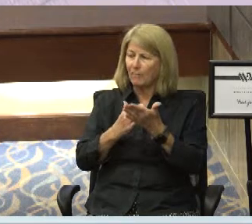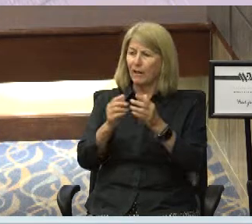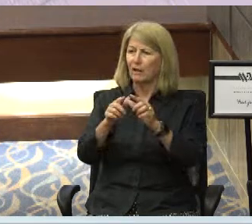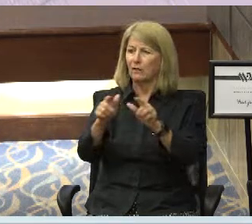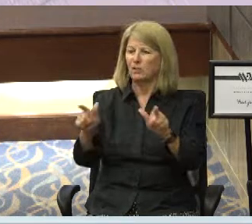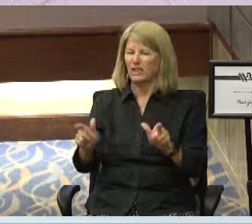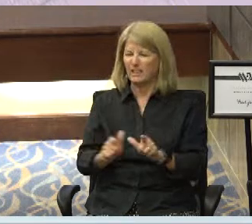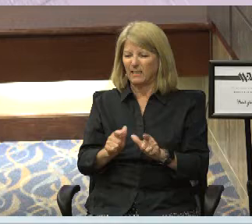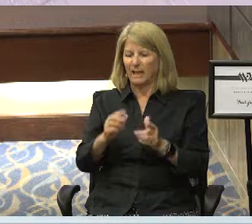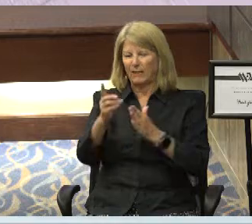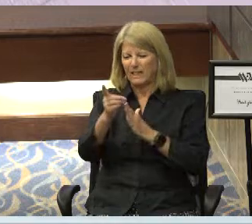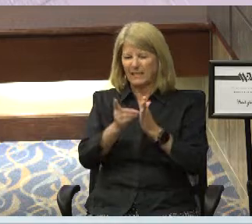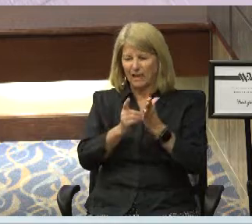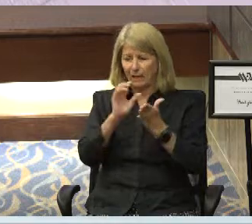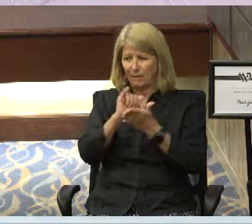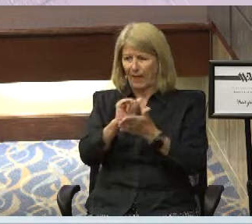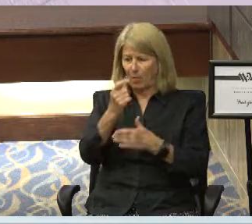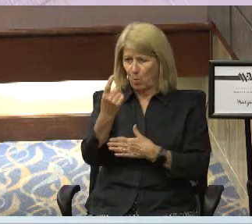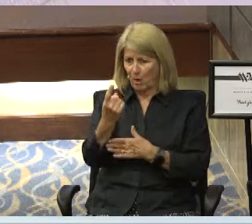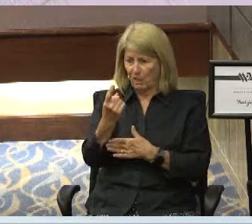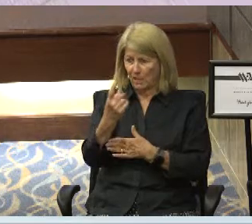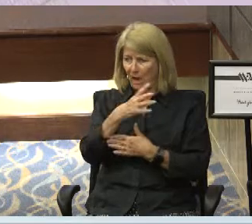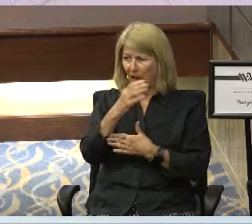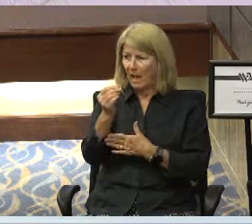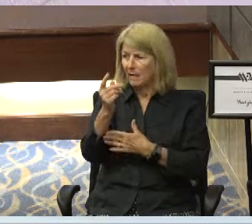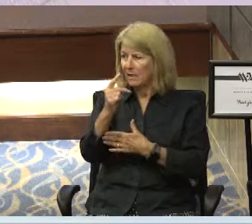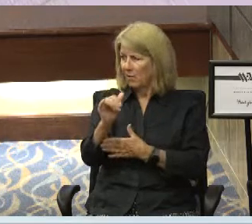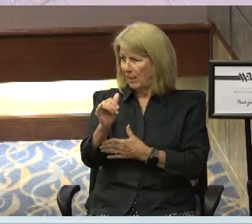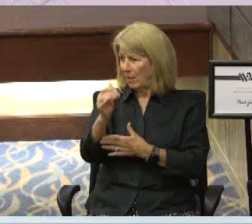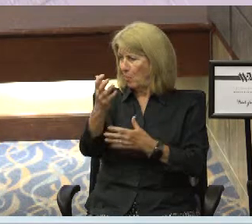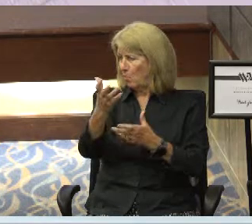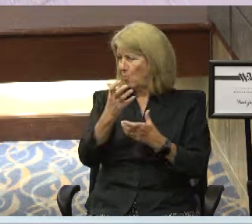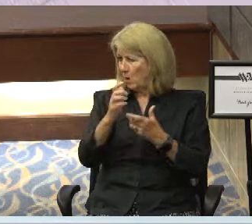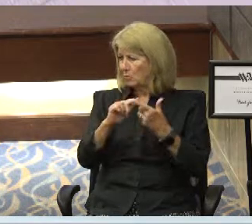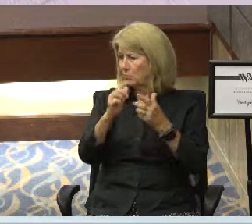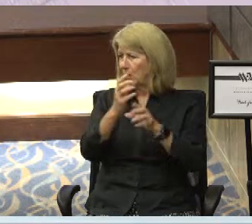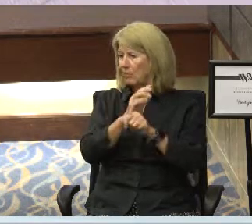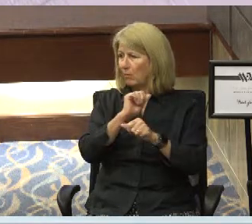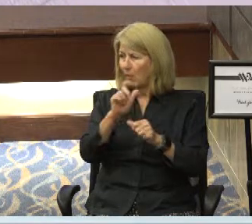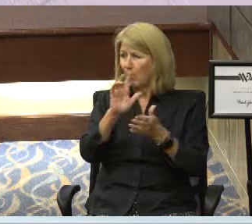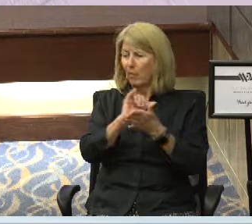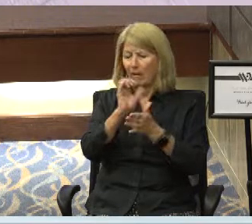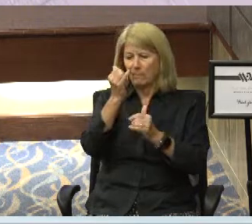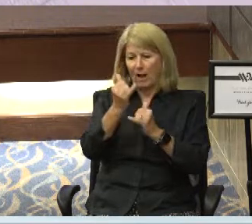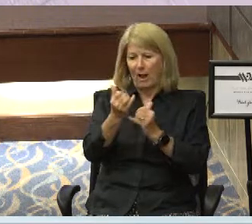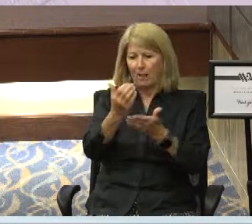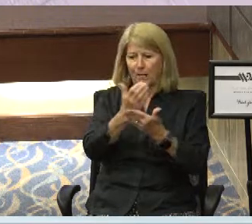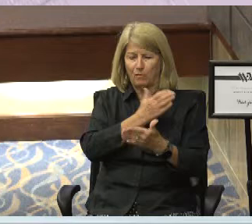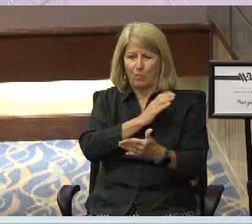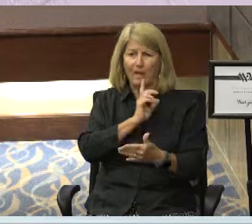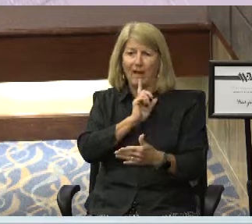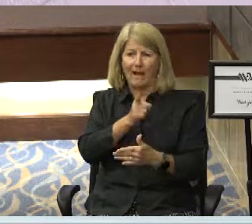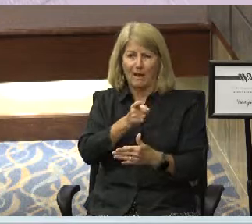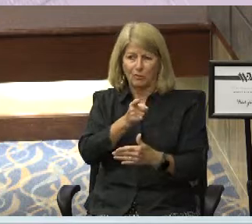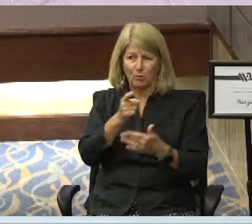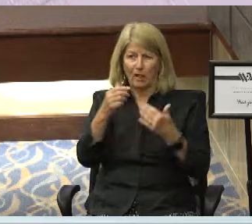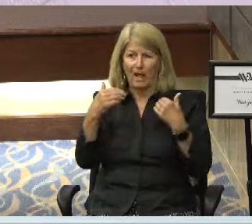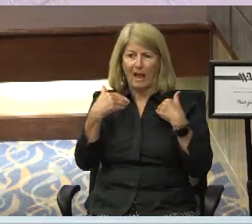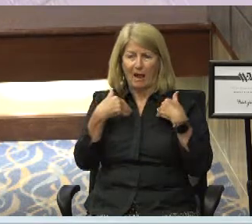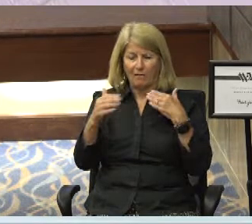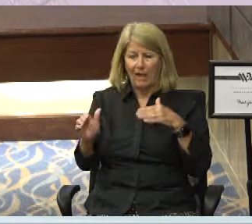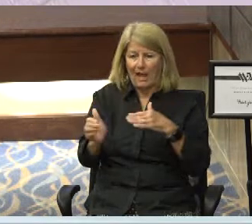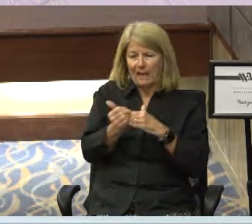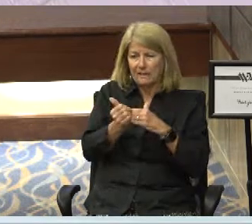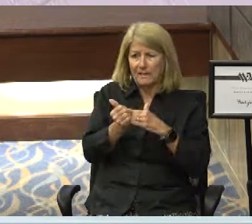and design of that, and they would like to get all that more finalized before they actually have the annexation